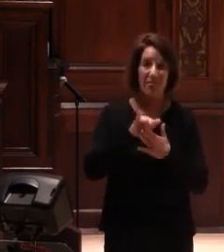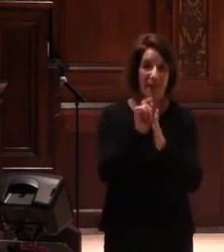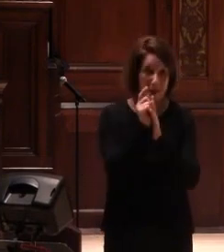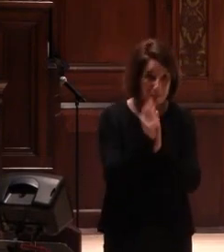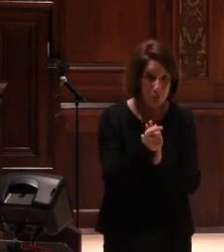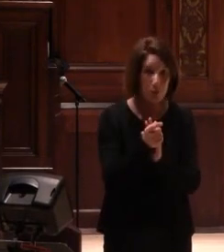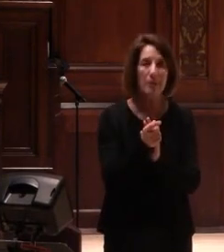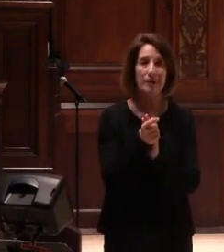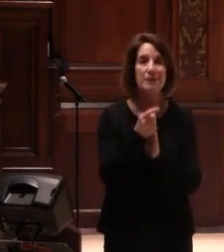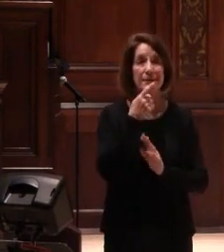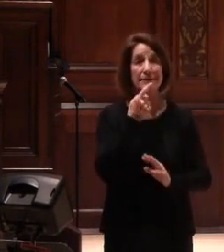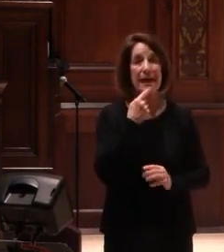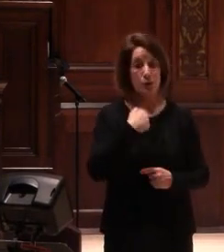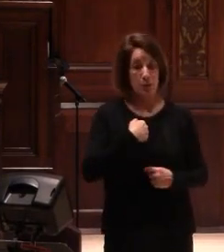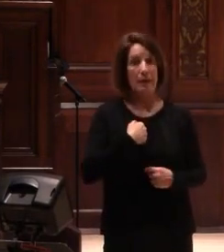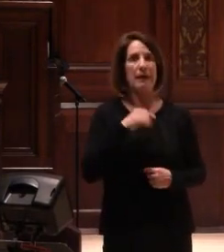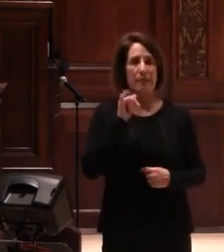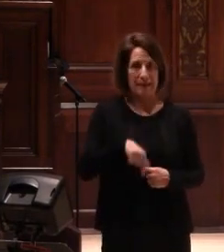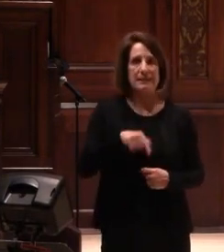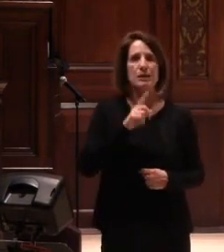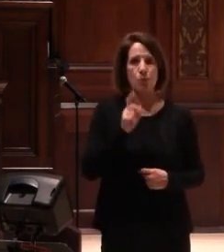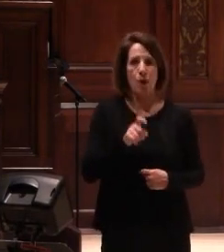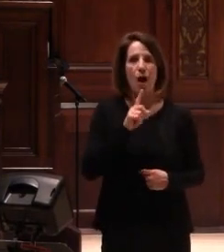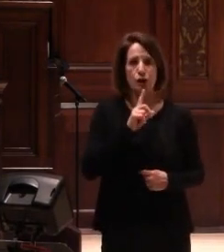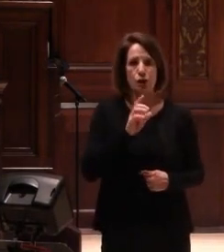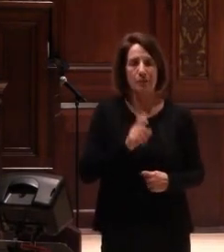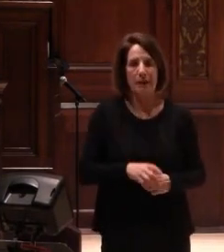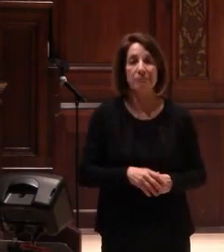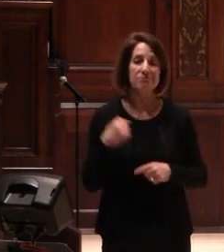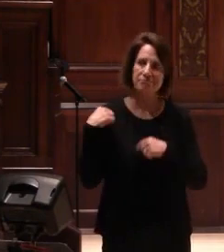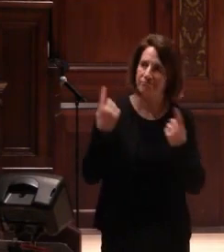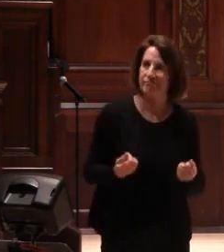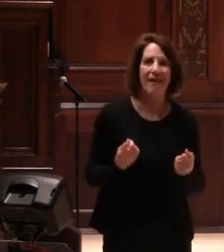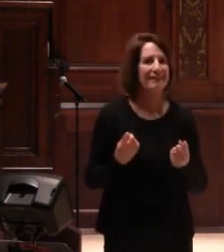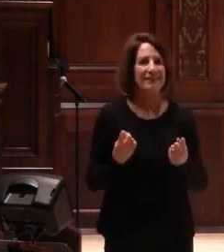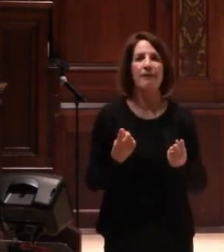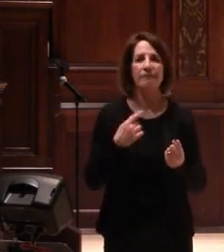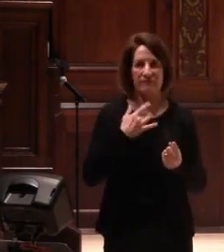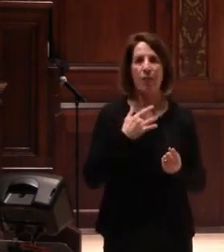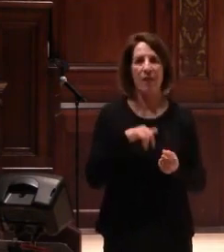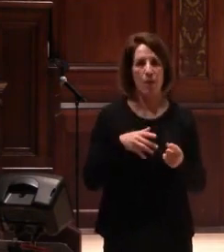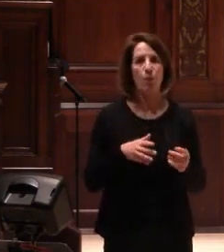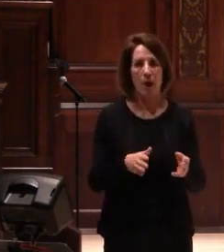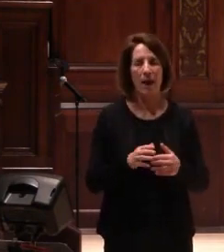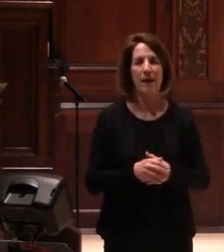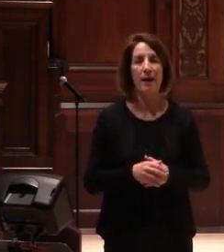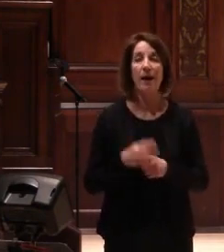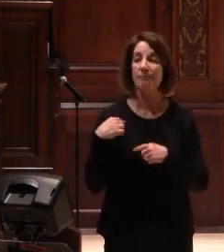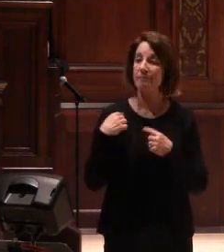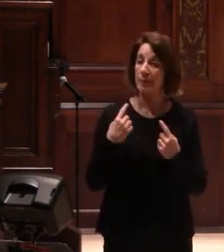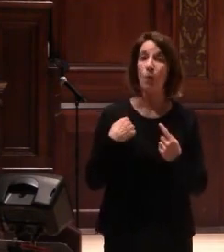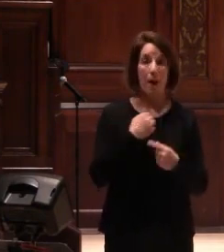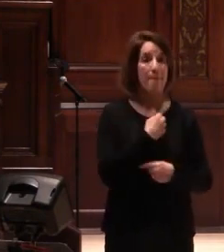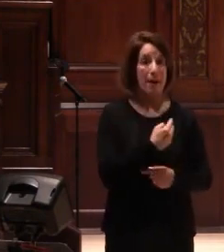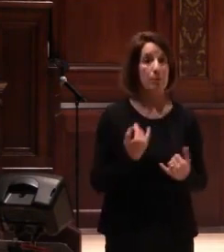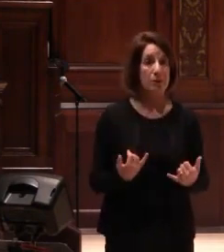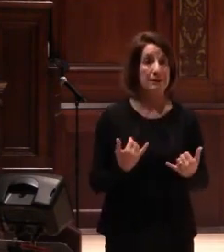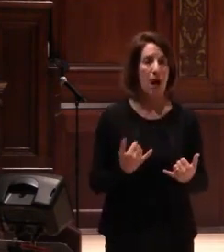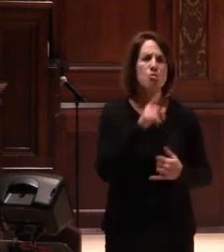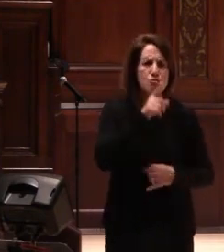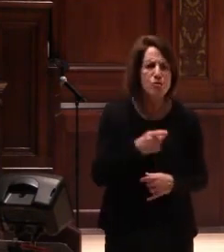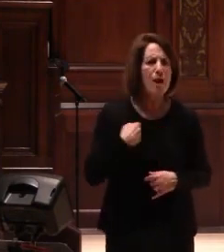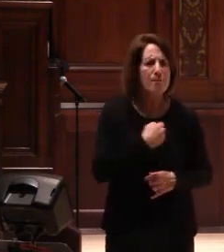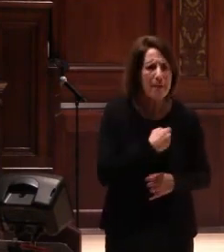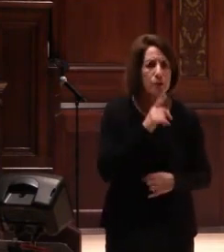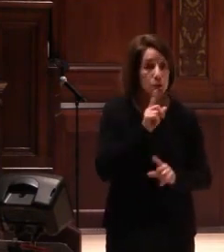are supposed to be, and I have felt that way ever since. Since then, we have become members of Spiritus, real members